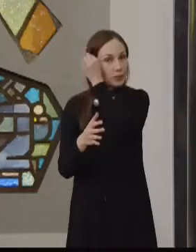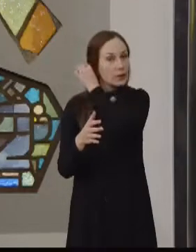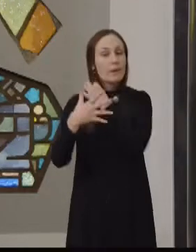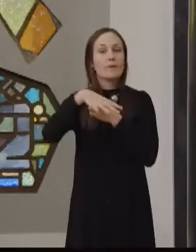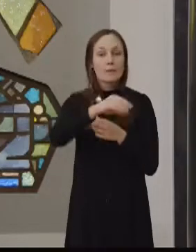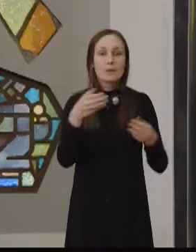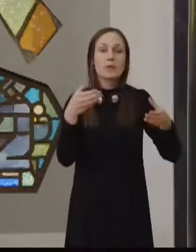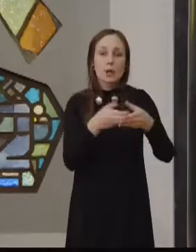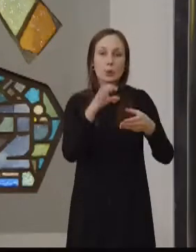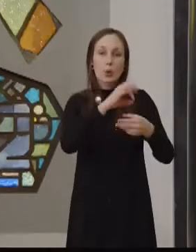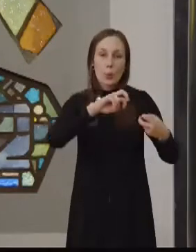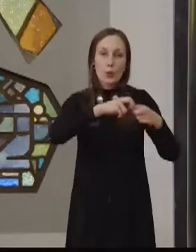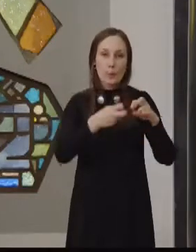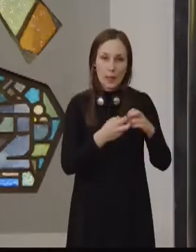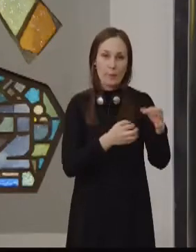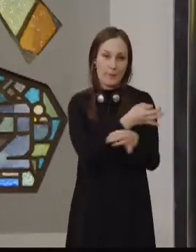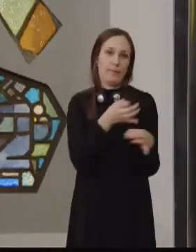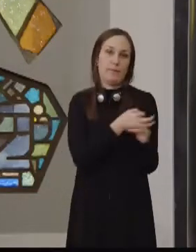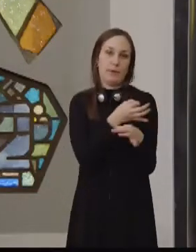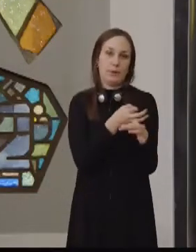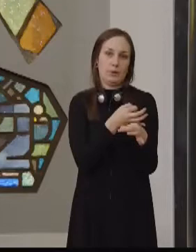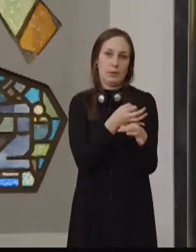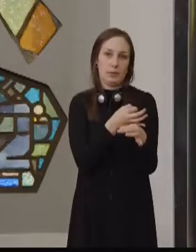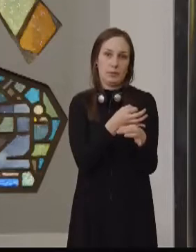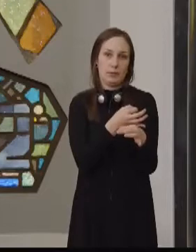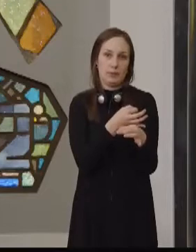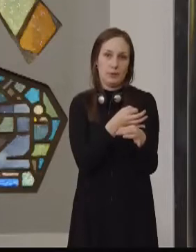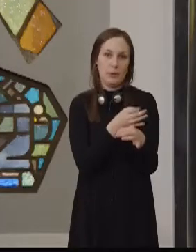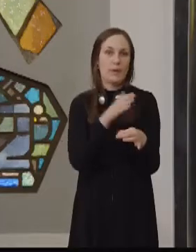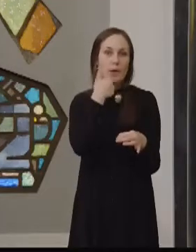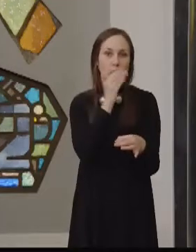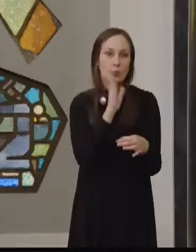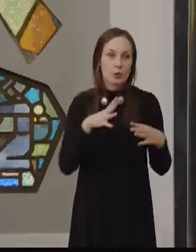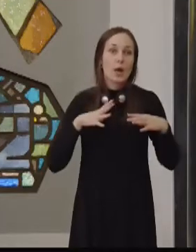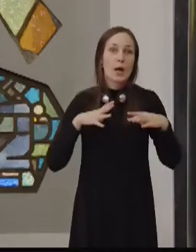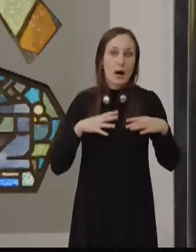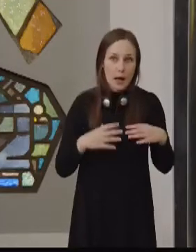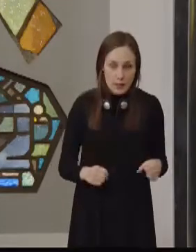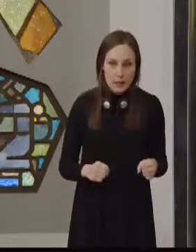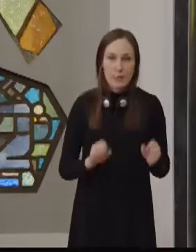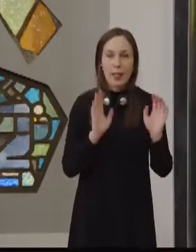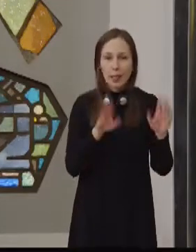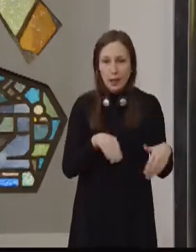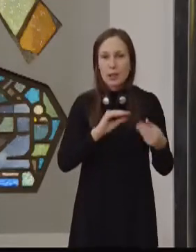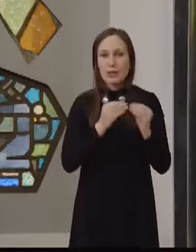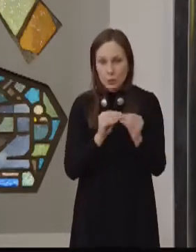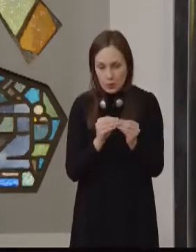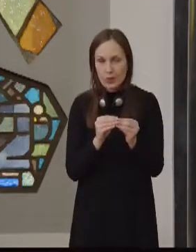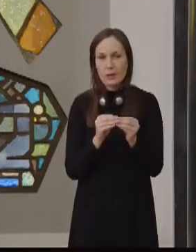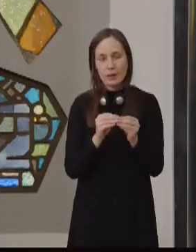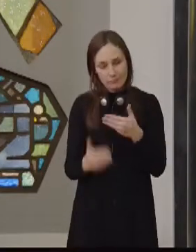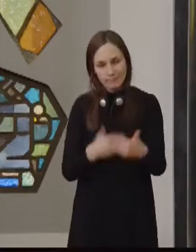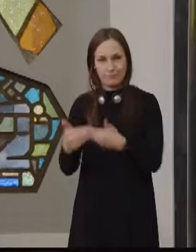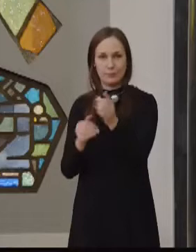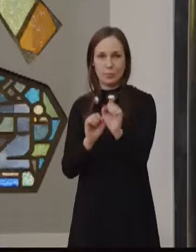society than debate all the issues all together until we get bored with the